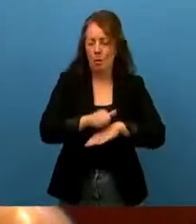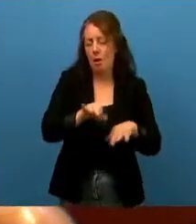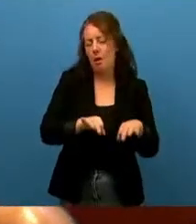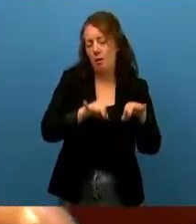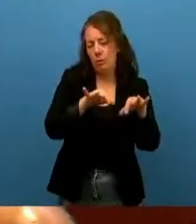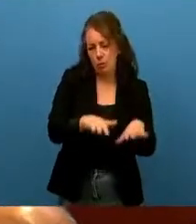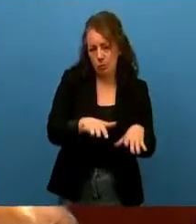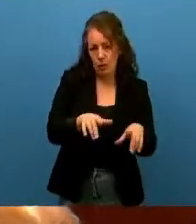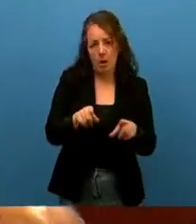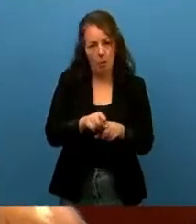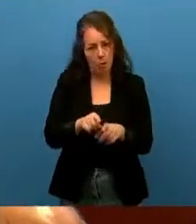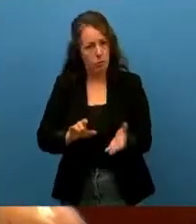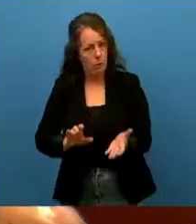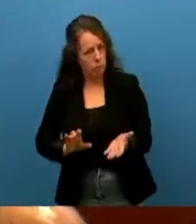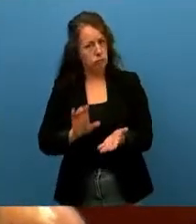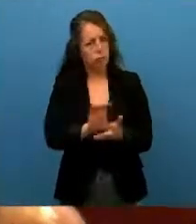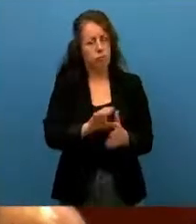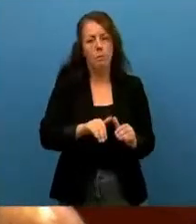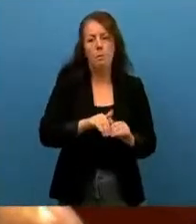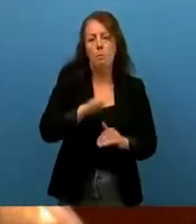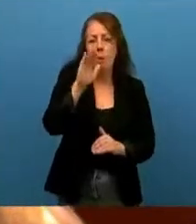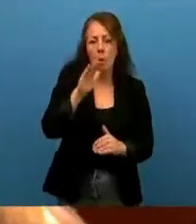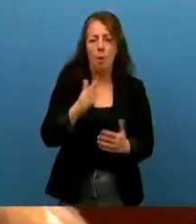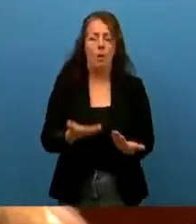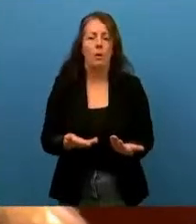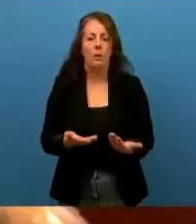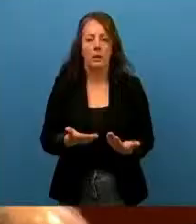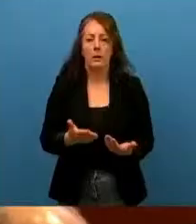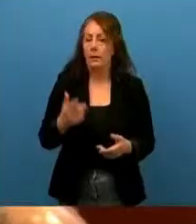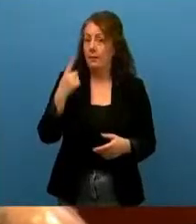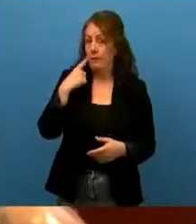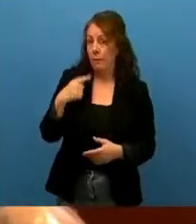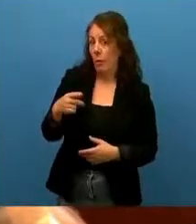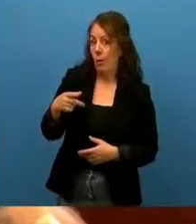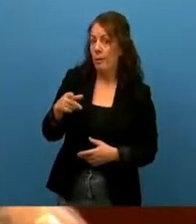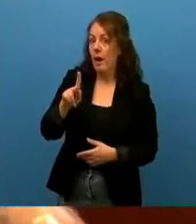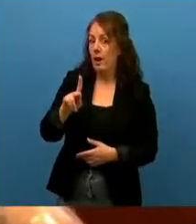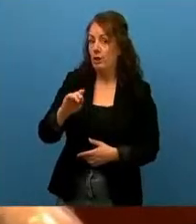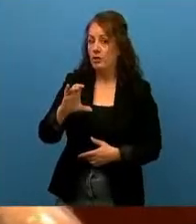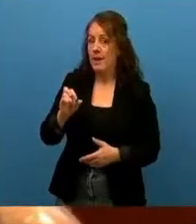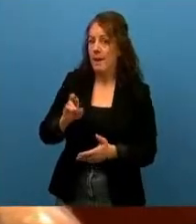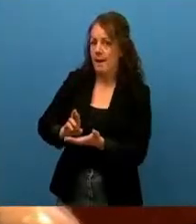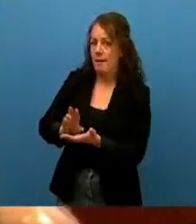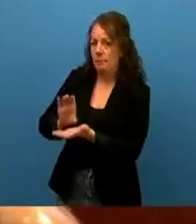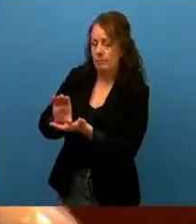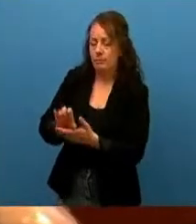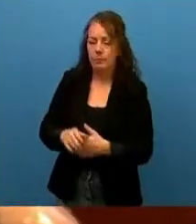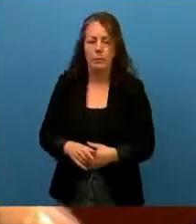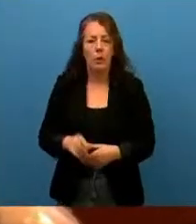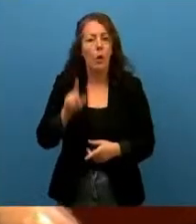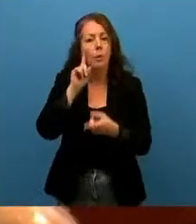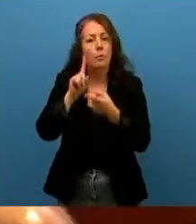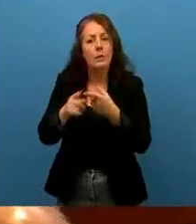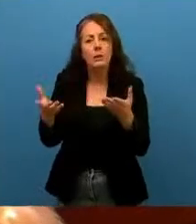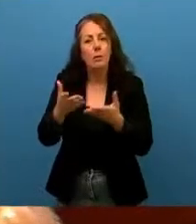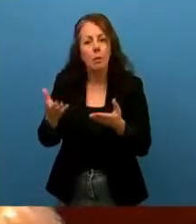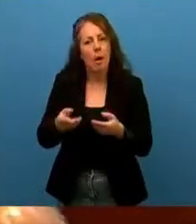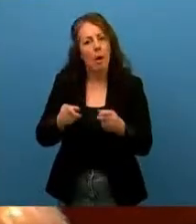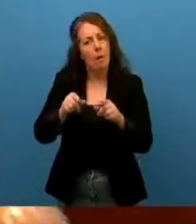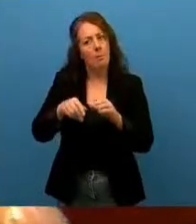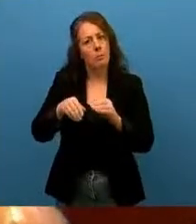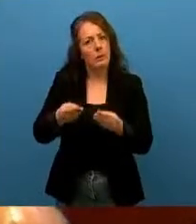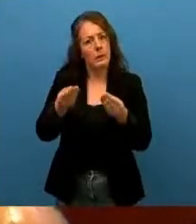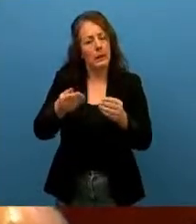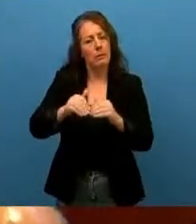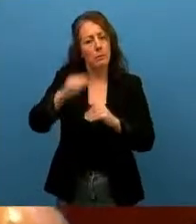High Commissioner for Human Rights to support the extension of the mandate to include World Heritage Committee meetings, another